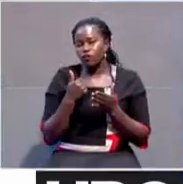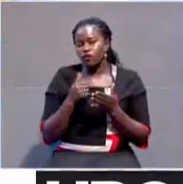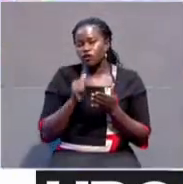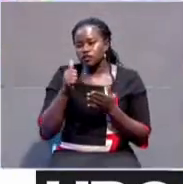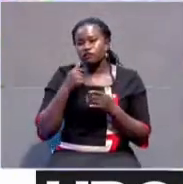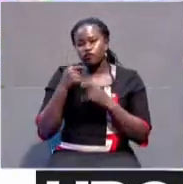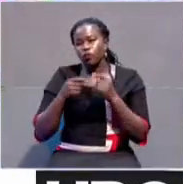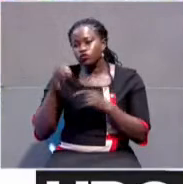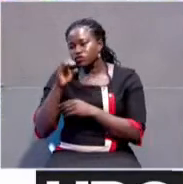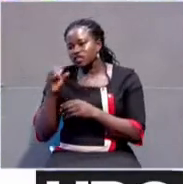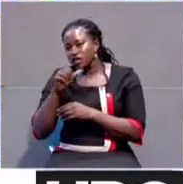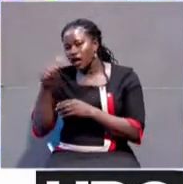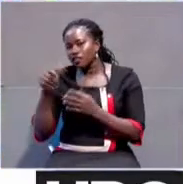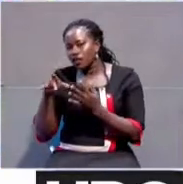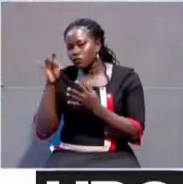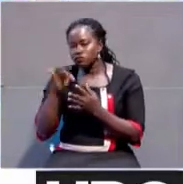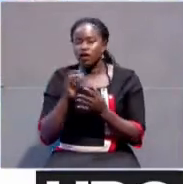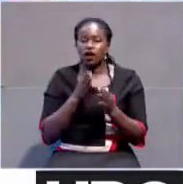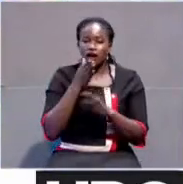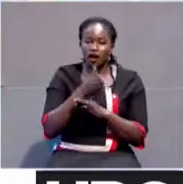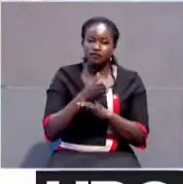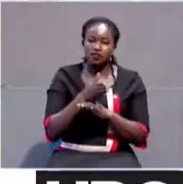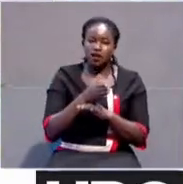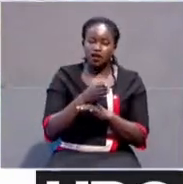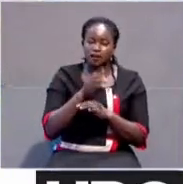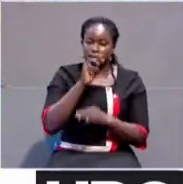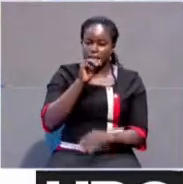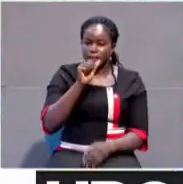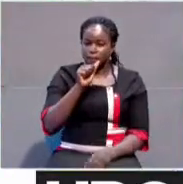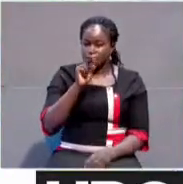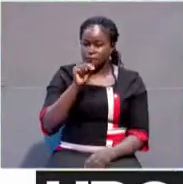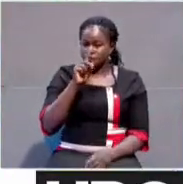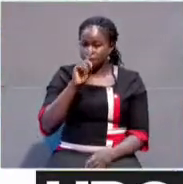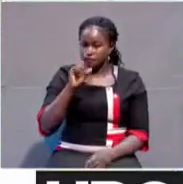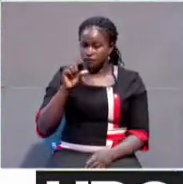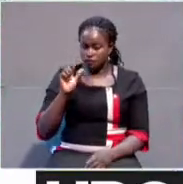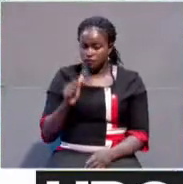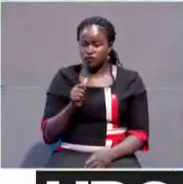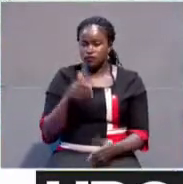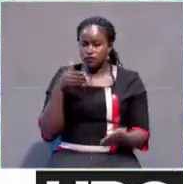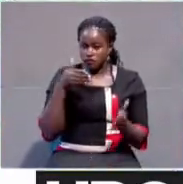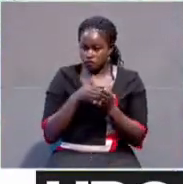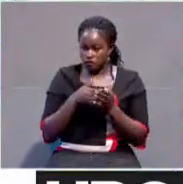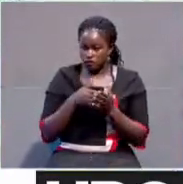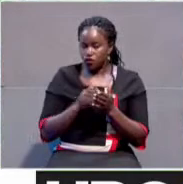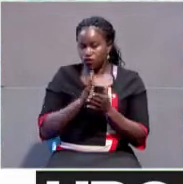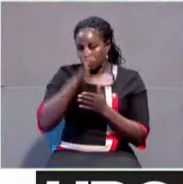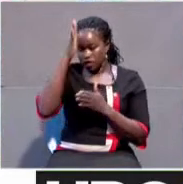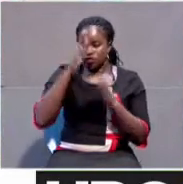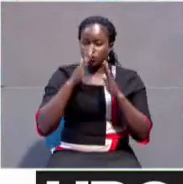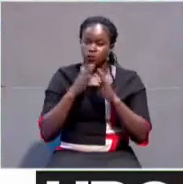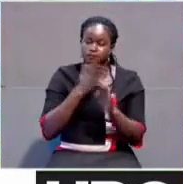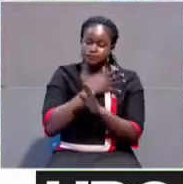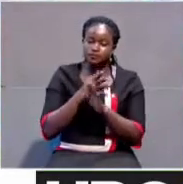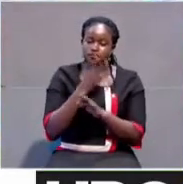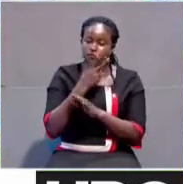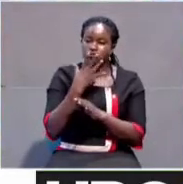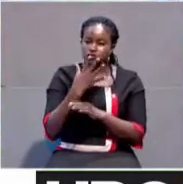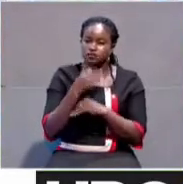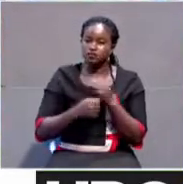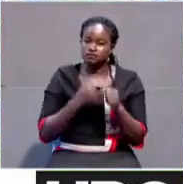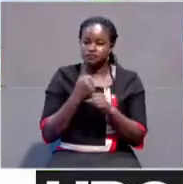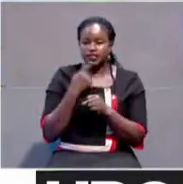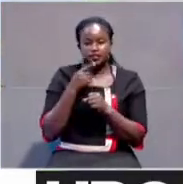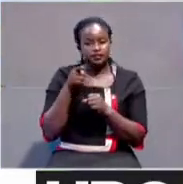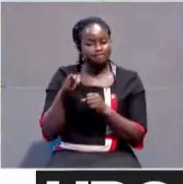been seeking alternatives after Mandela National Stadium in Nambole, the Cranes' home for the last 25 years, was